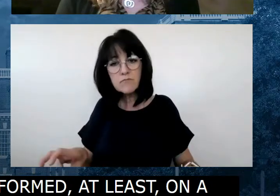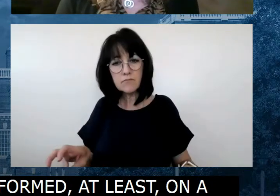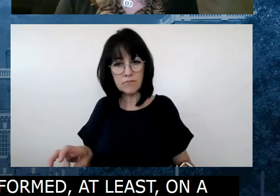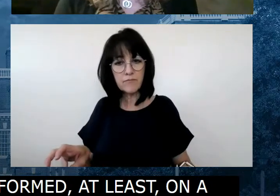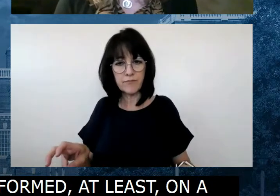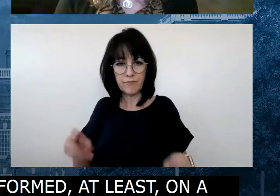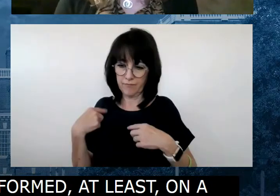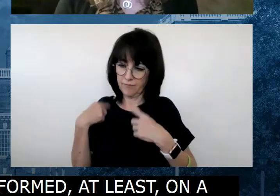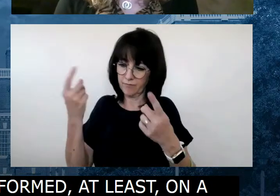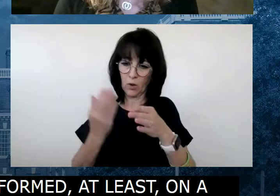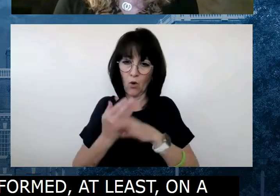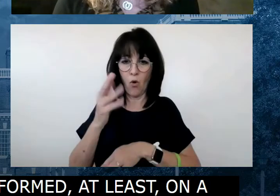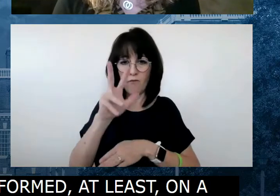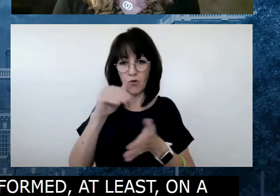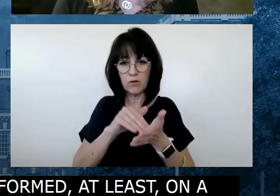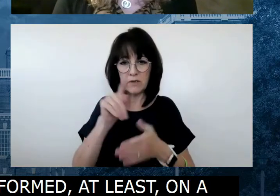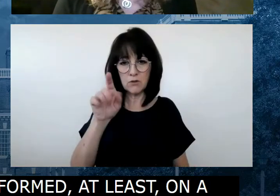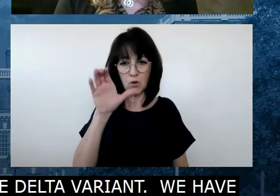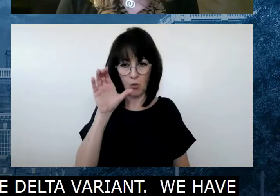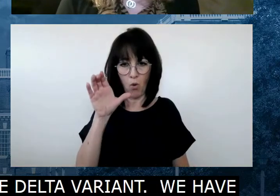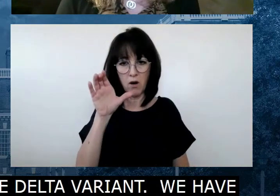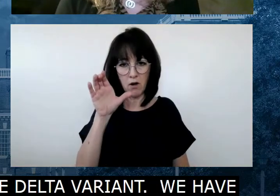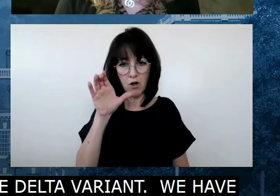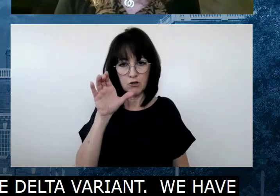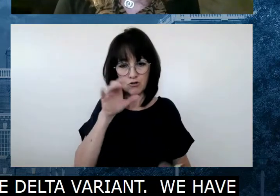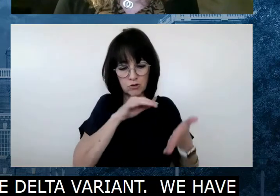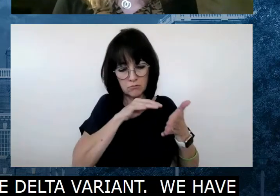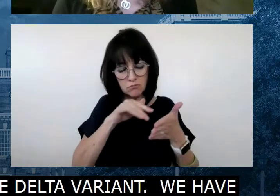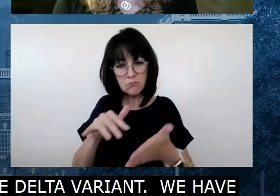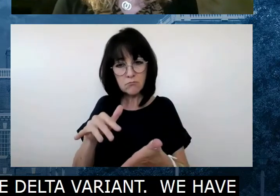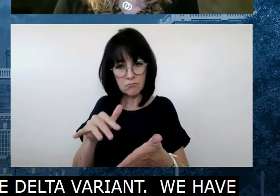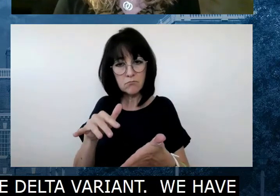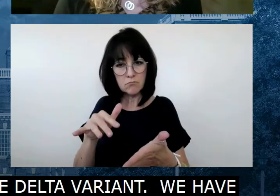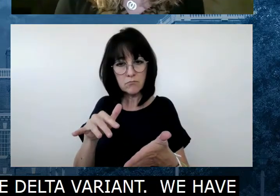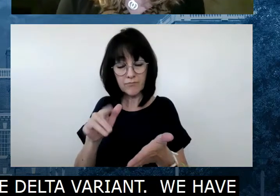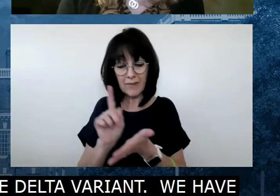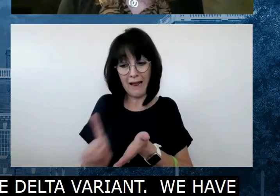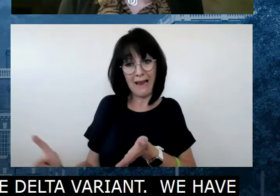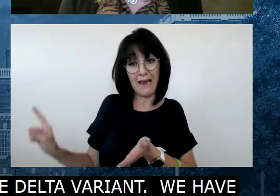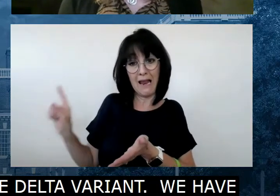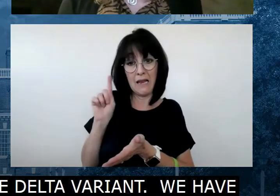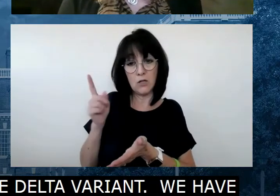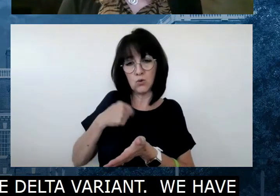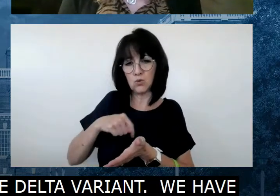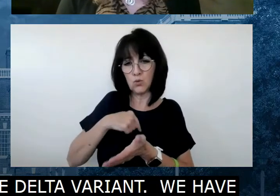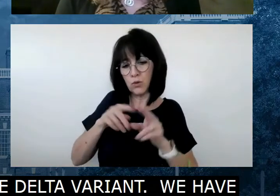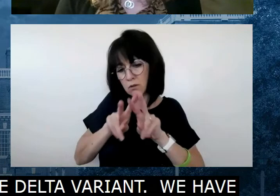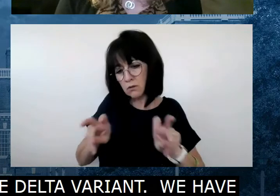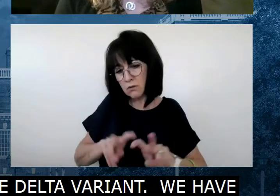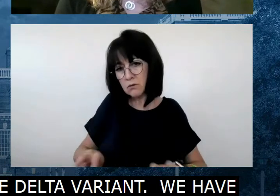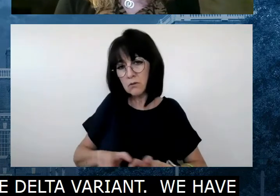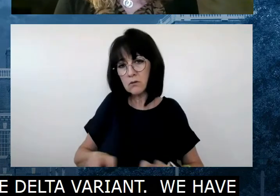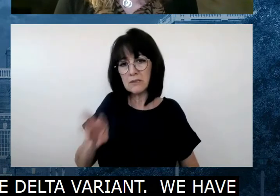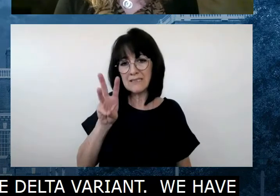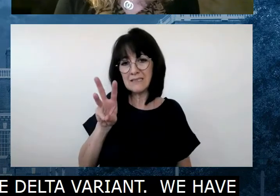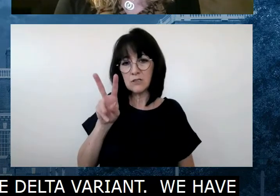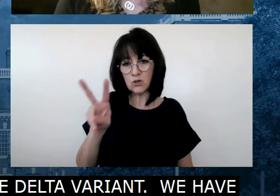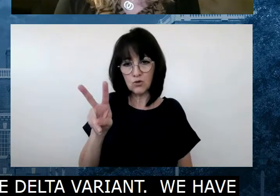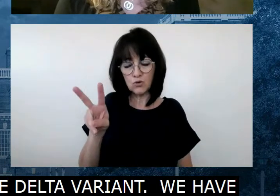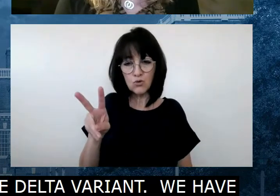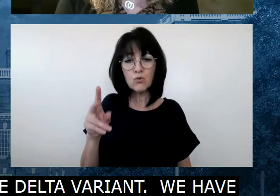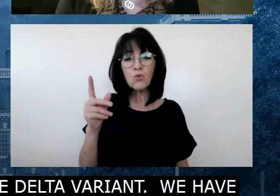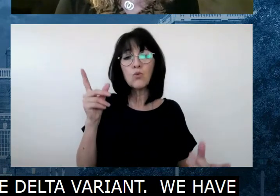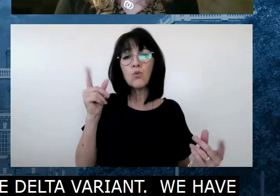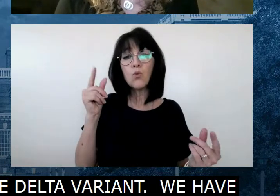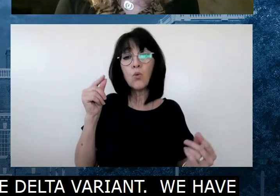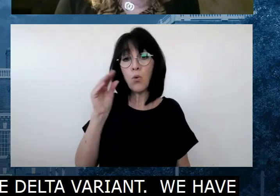specimen at this point in our lab, 62 last week. And the percentage of the specimen that we tested that